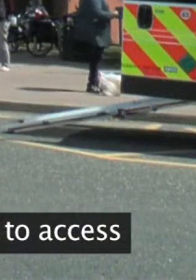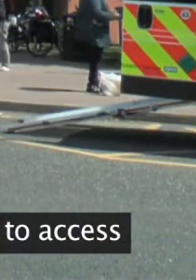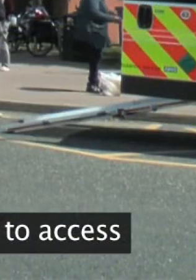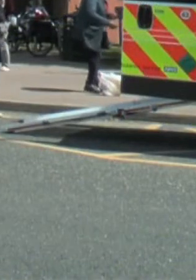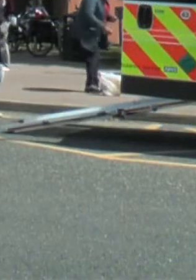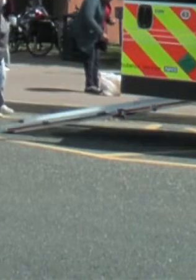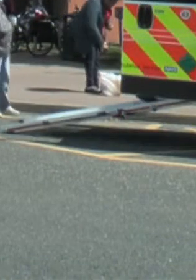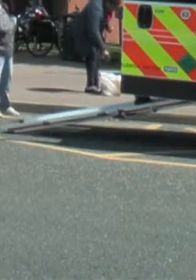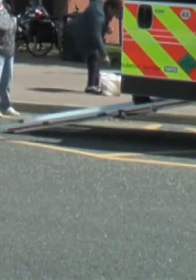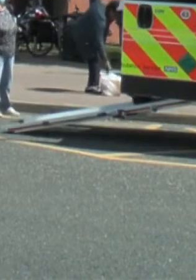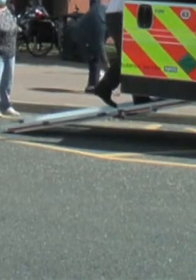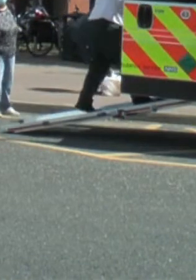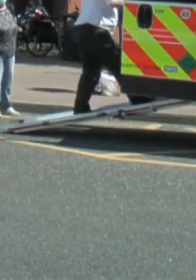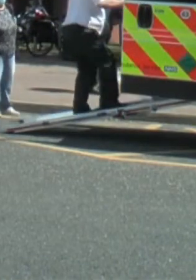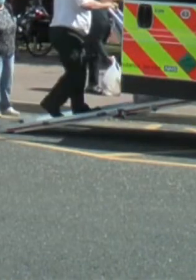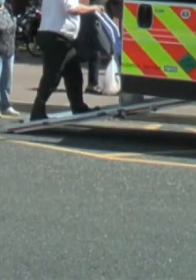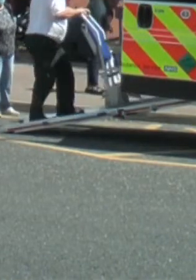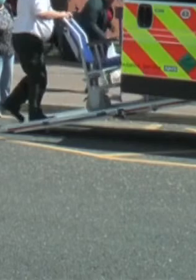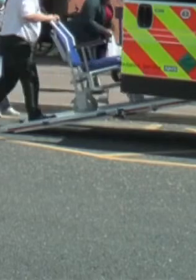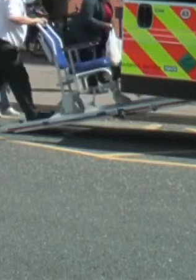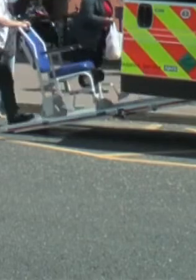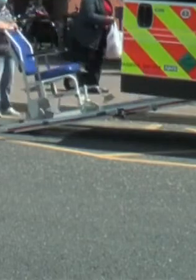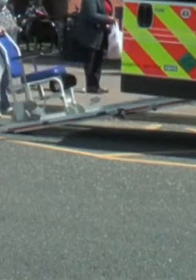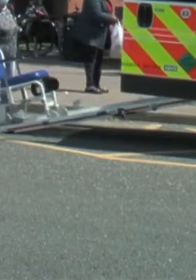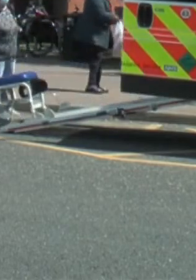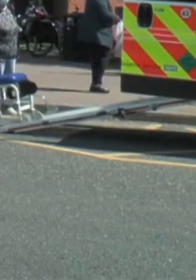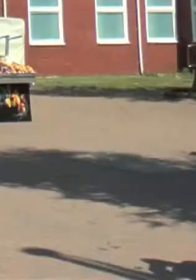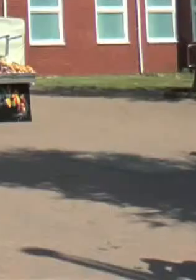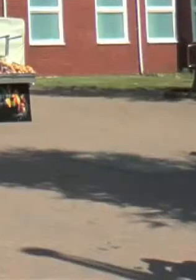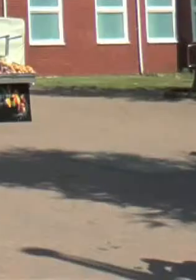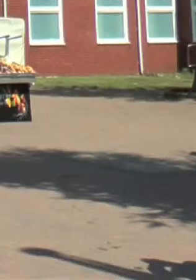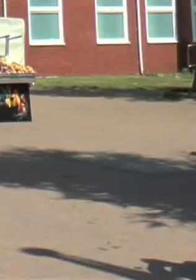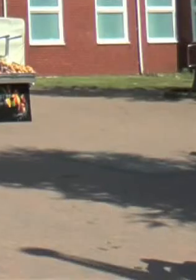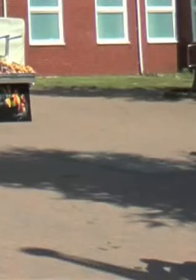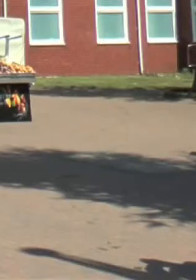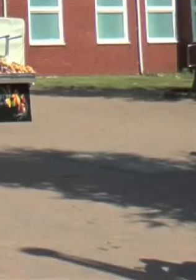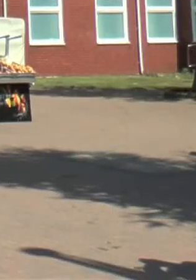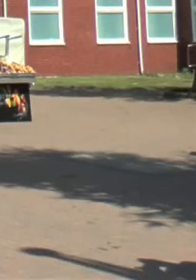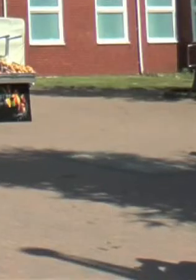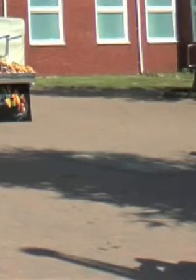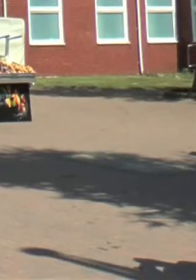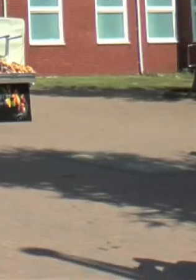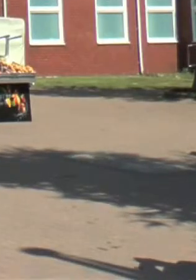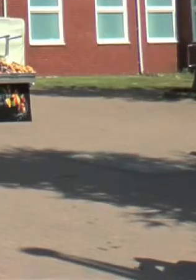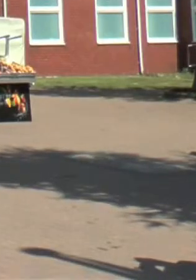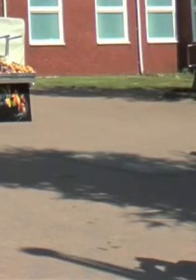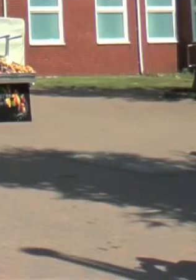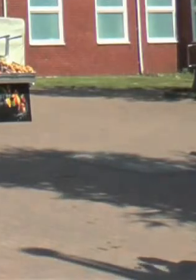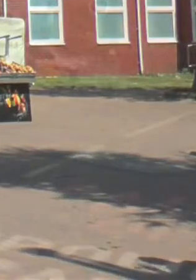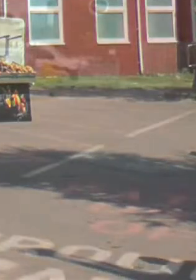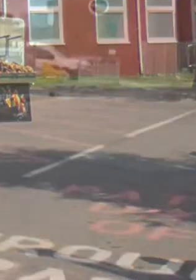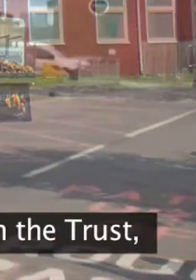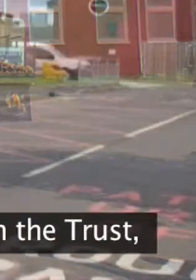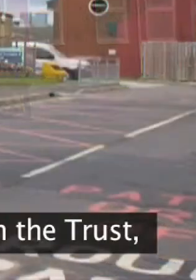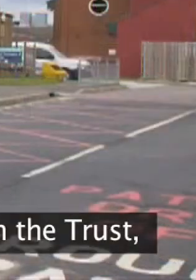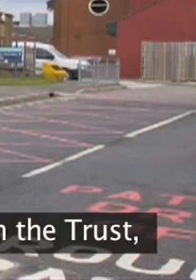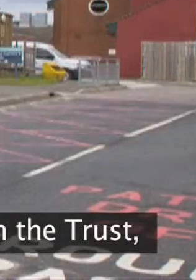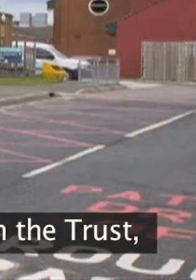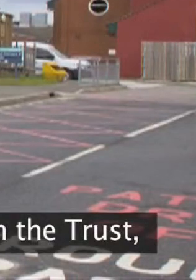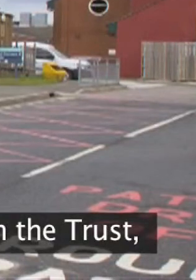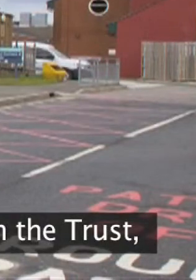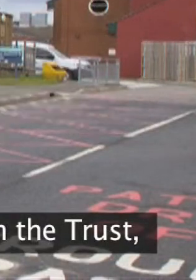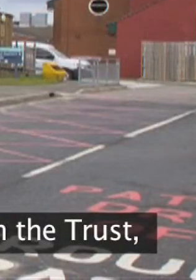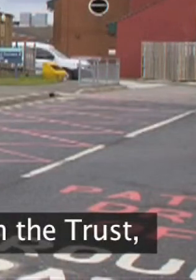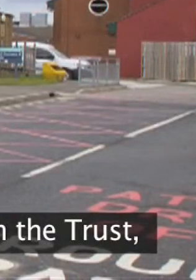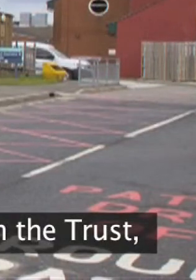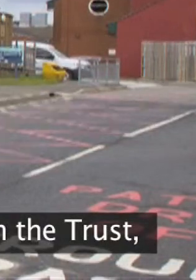patients to access the right services at the right place at the right time. This building will help us to do that more effectively. Built on an